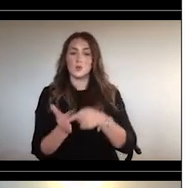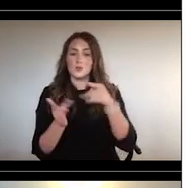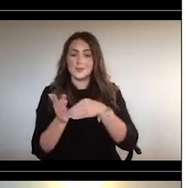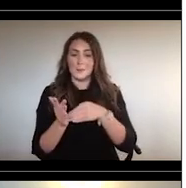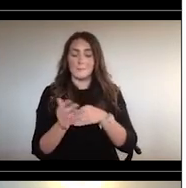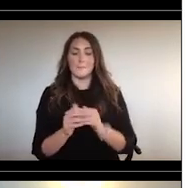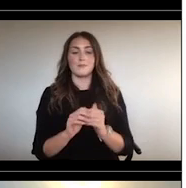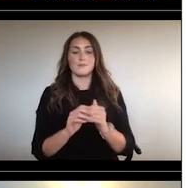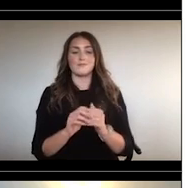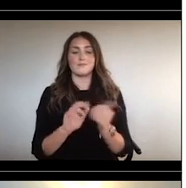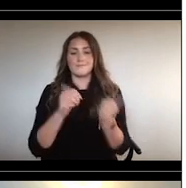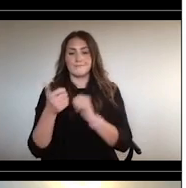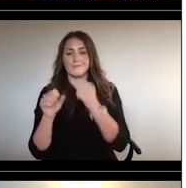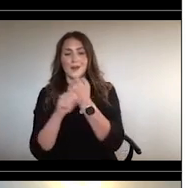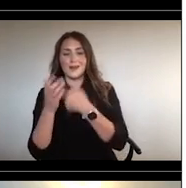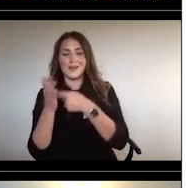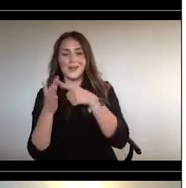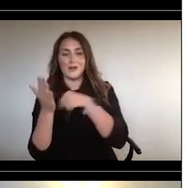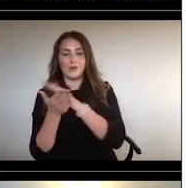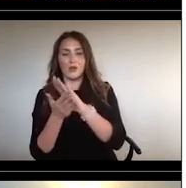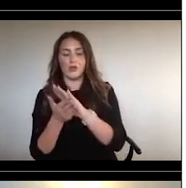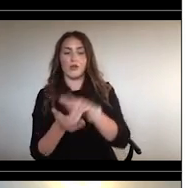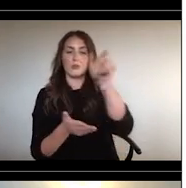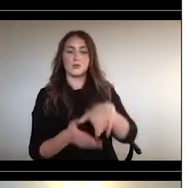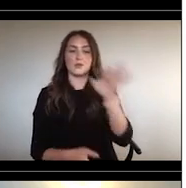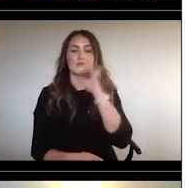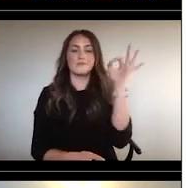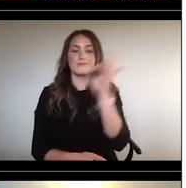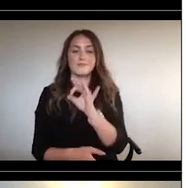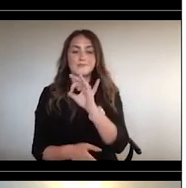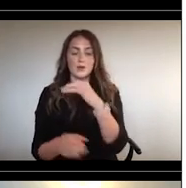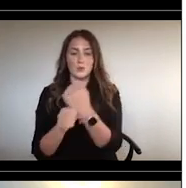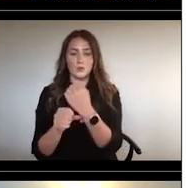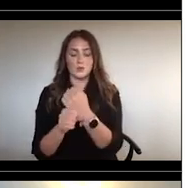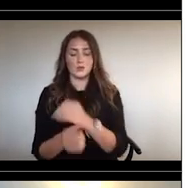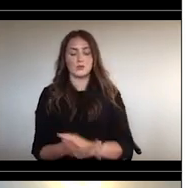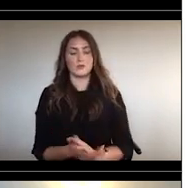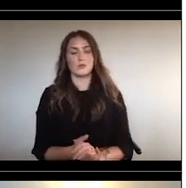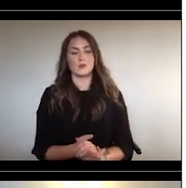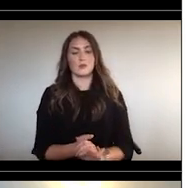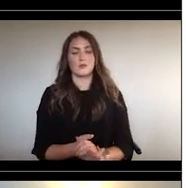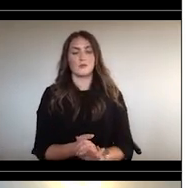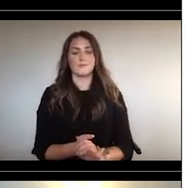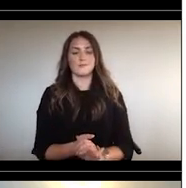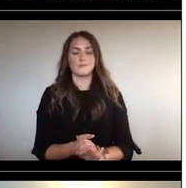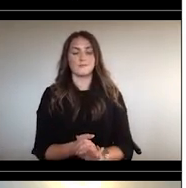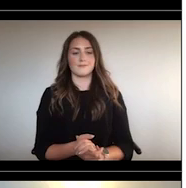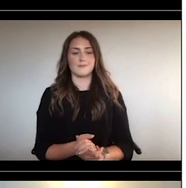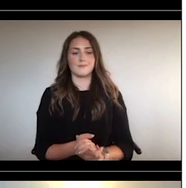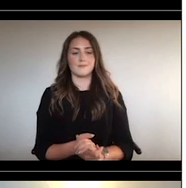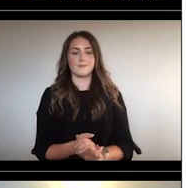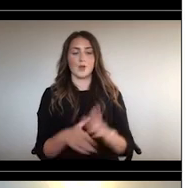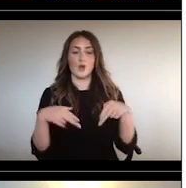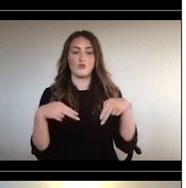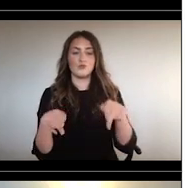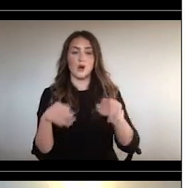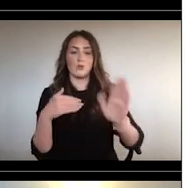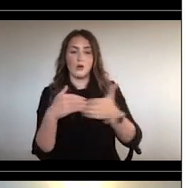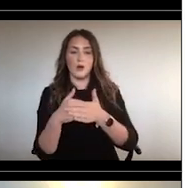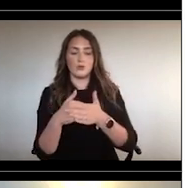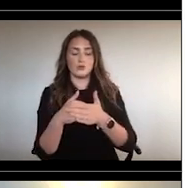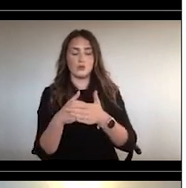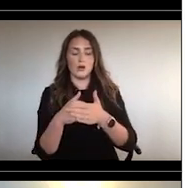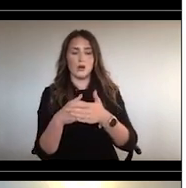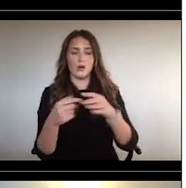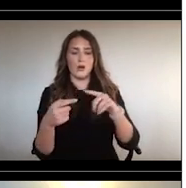a question for you, I think, asking us how we can limit damage and things like road closures, and how